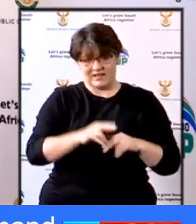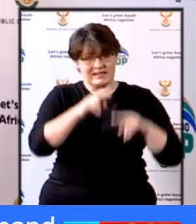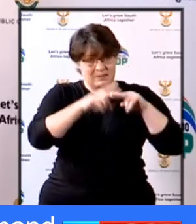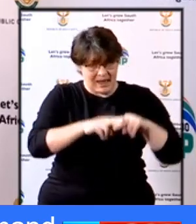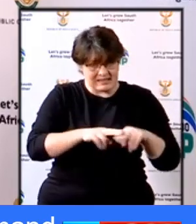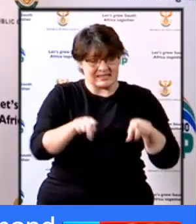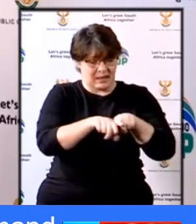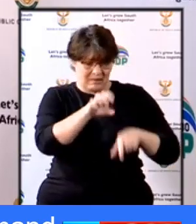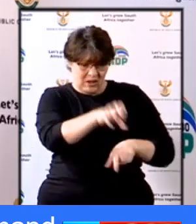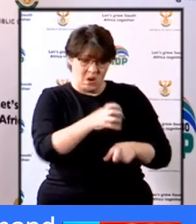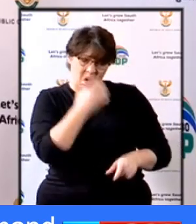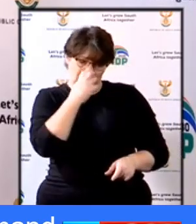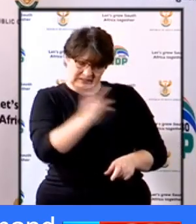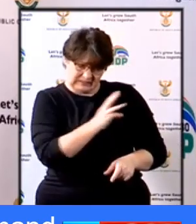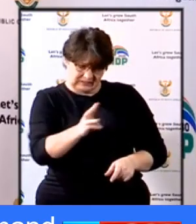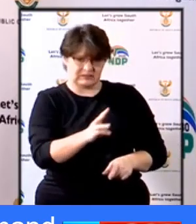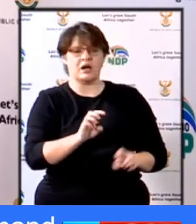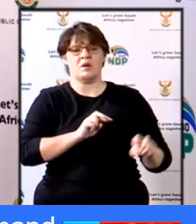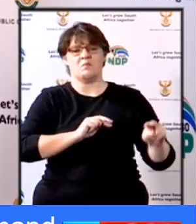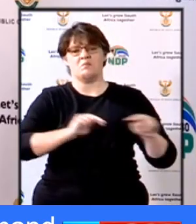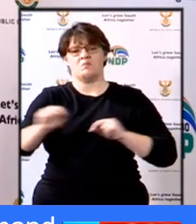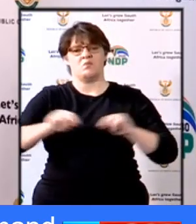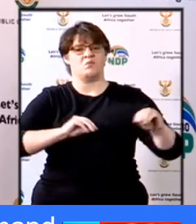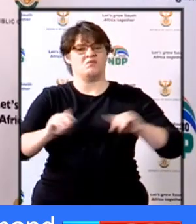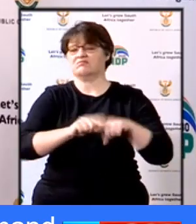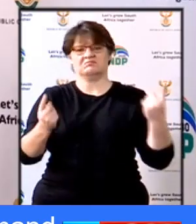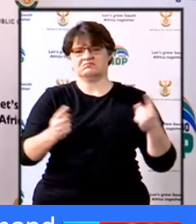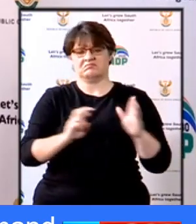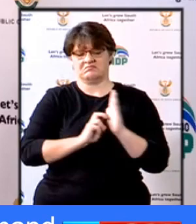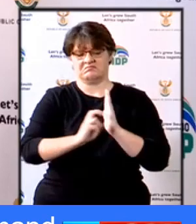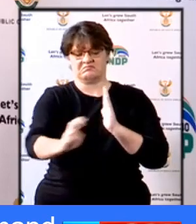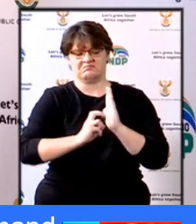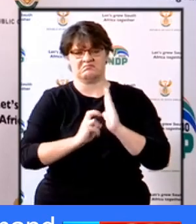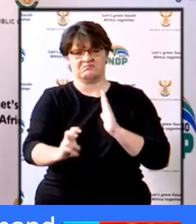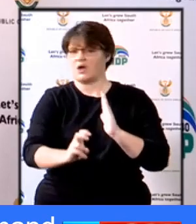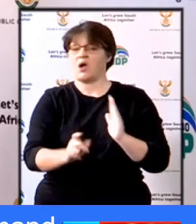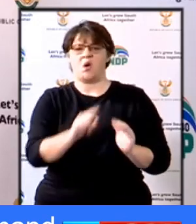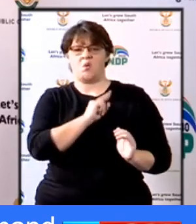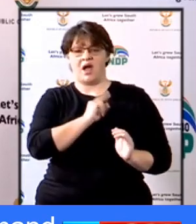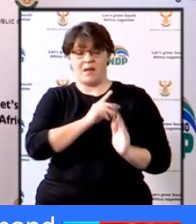movements within and to and fro hotspots.